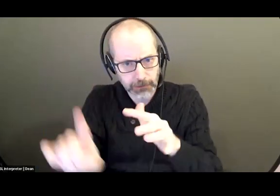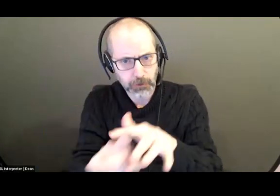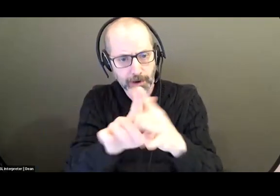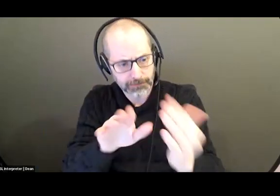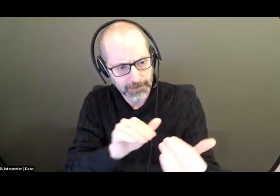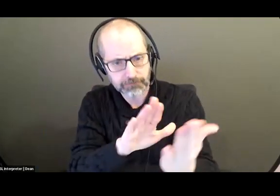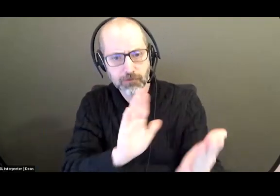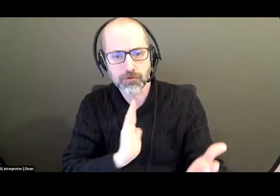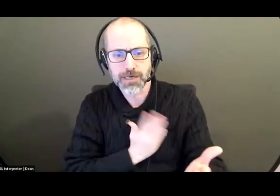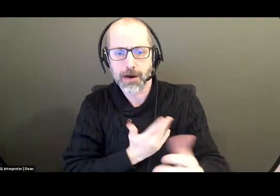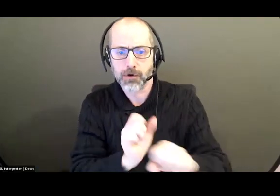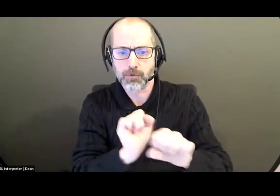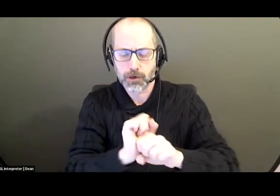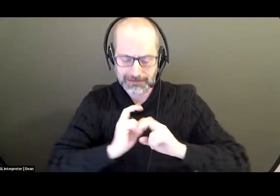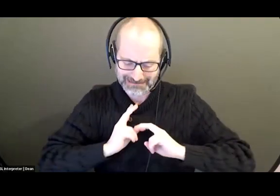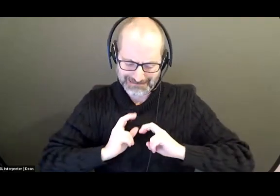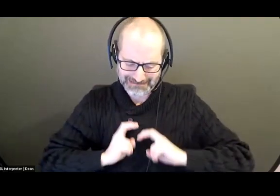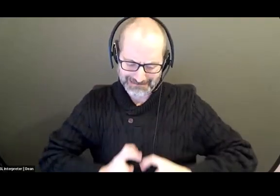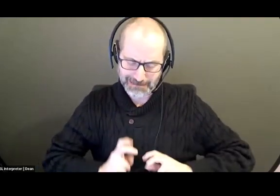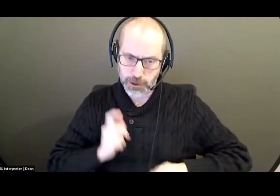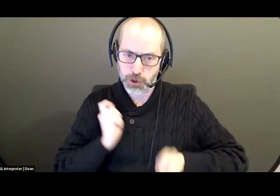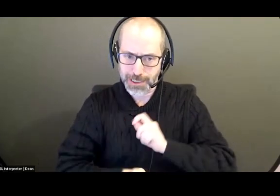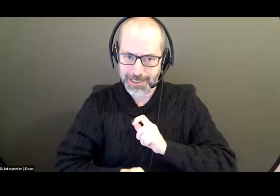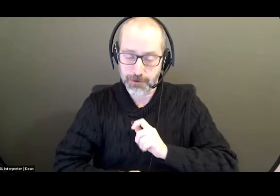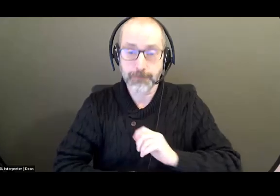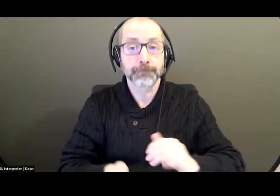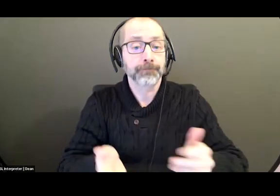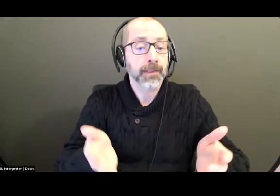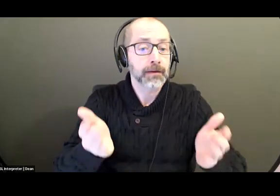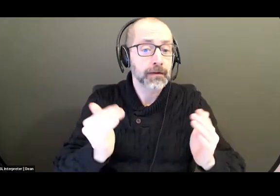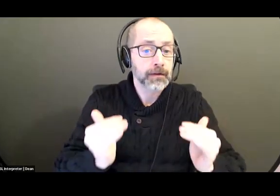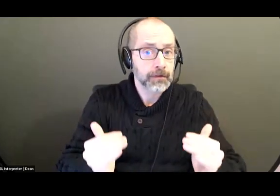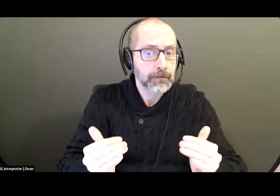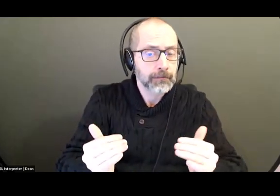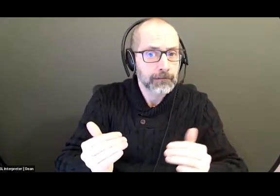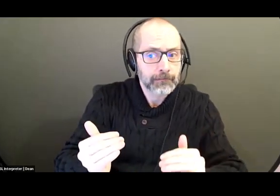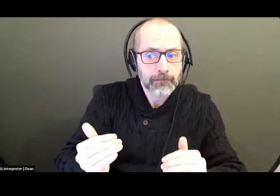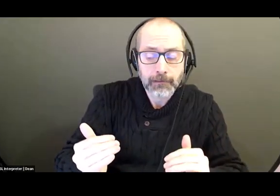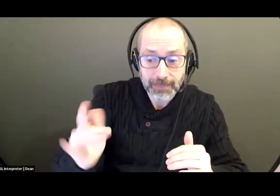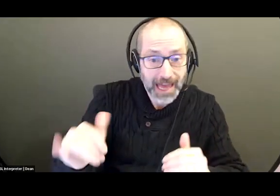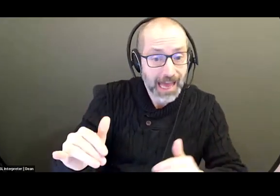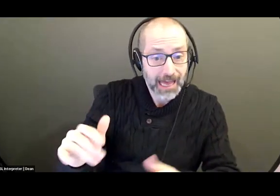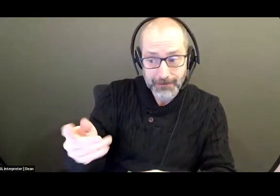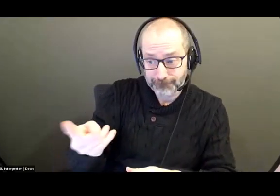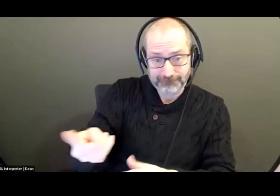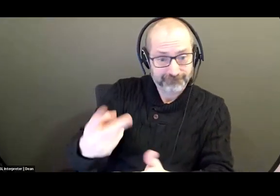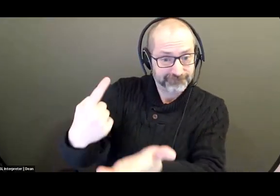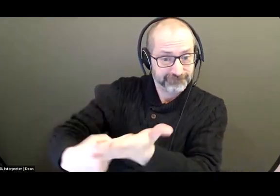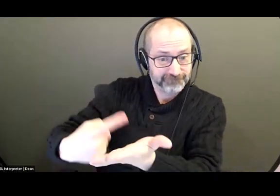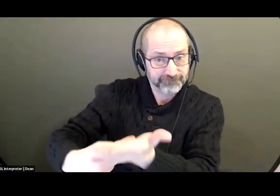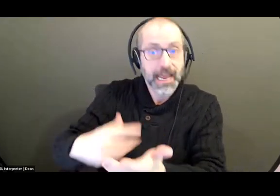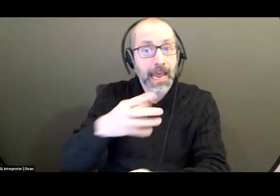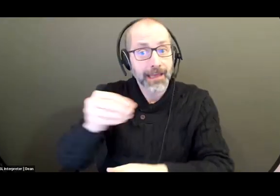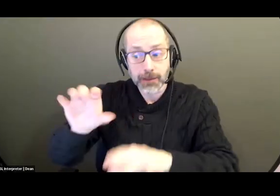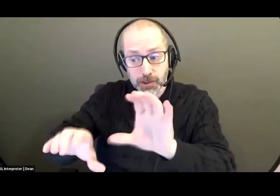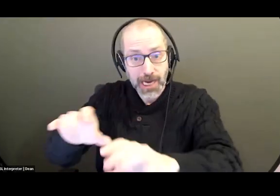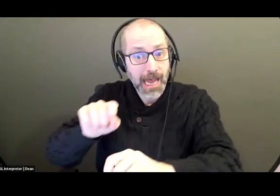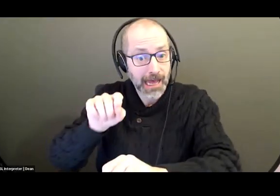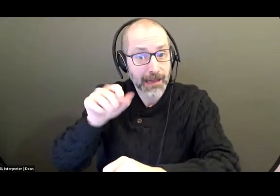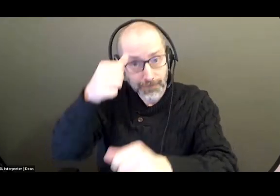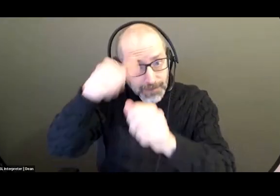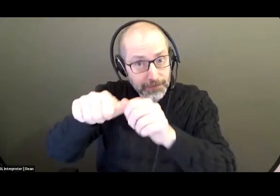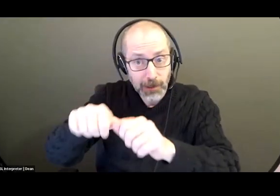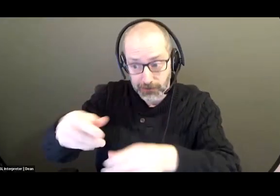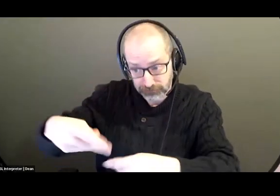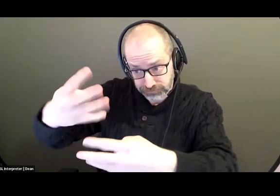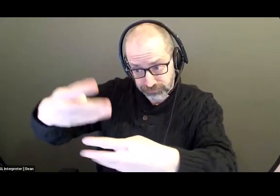the policy, which is important, but changing how we think and show up in this work. And I think we heard quite